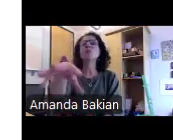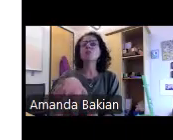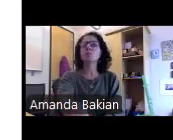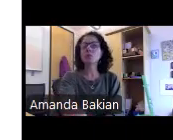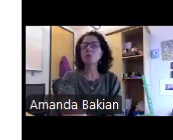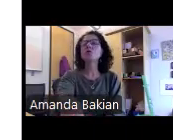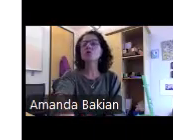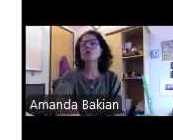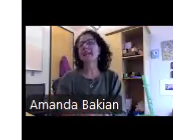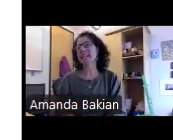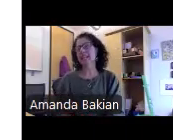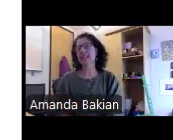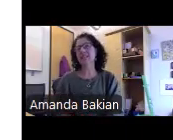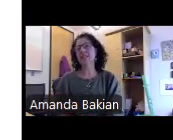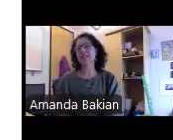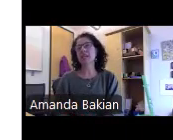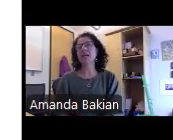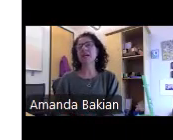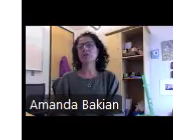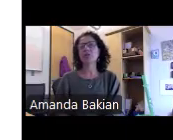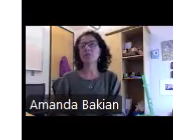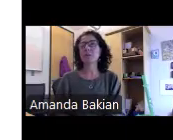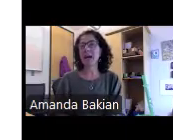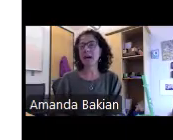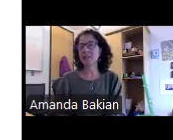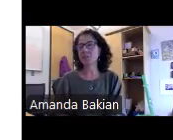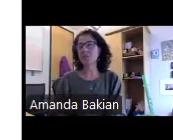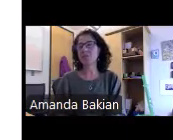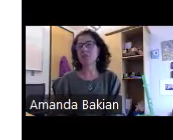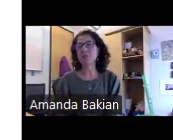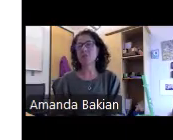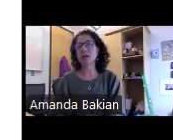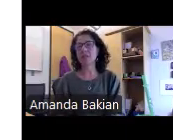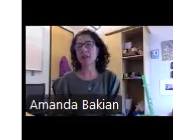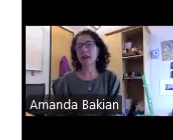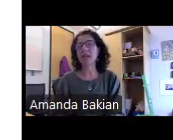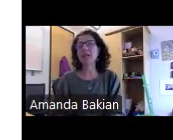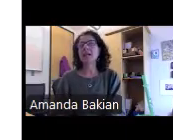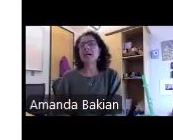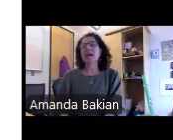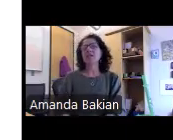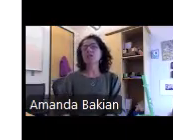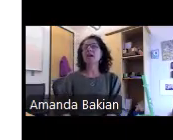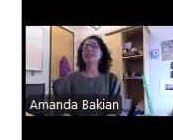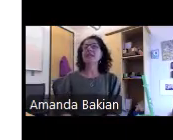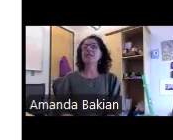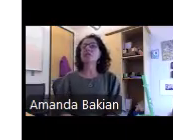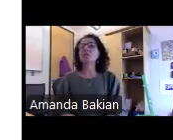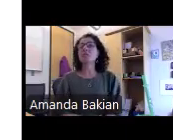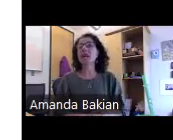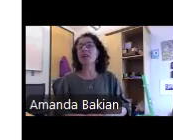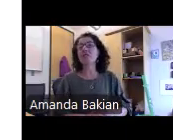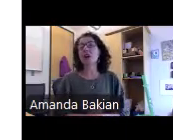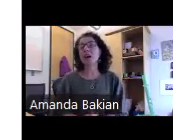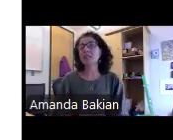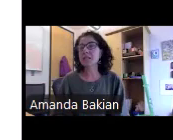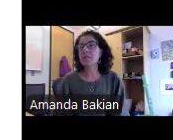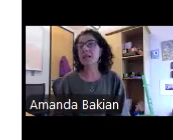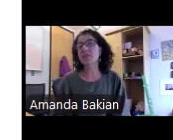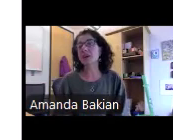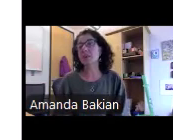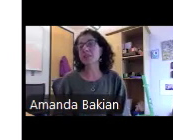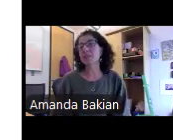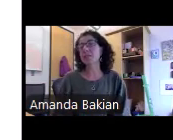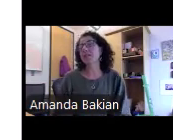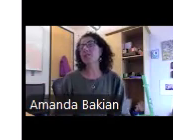2014 used URAD data in order to be passed. So we're really proud of that. URAD data is used to plan for